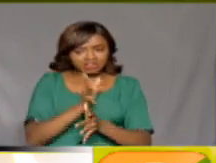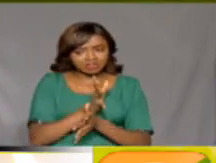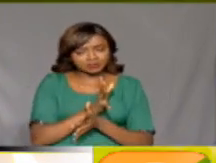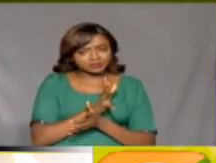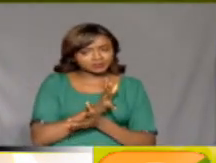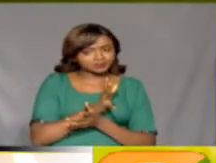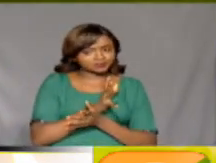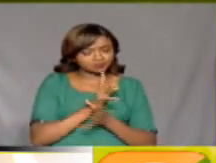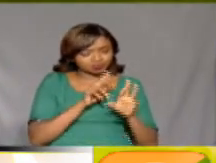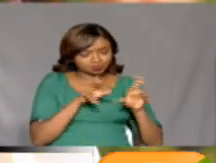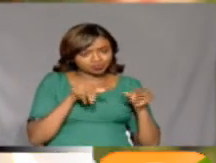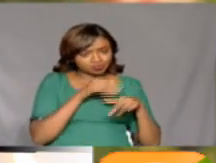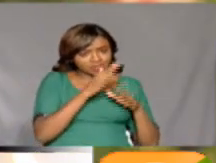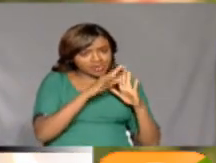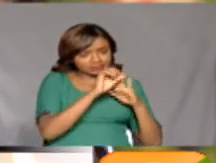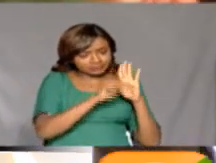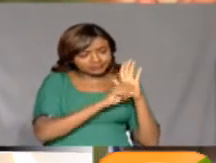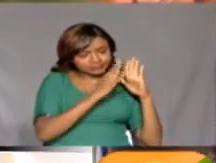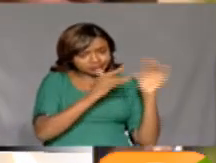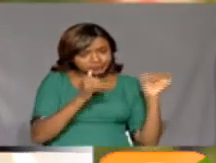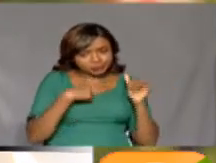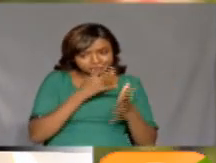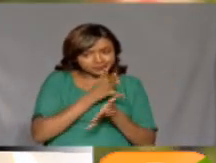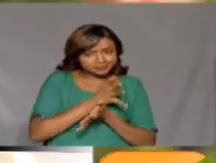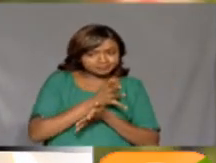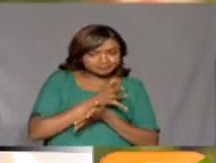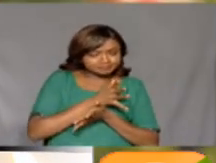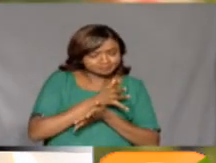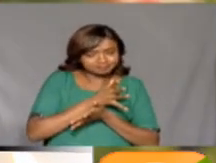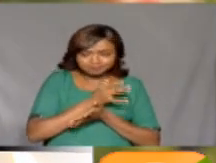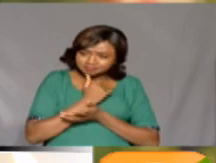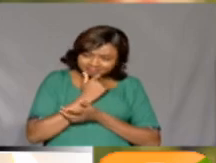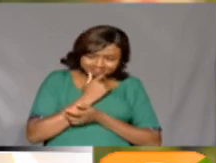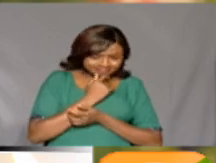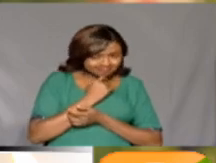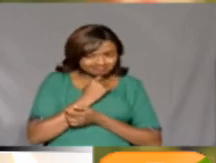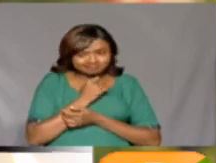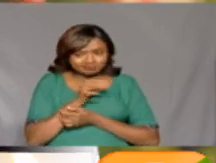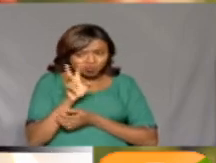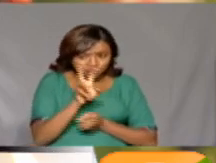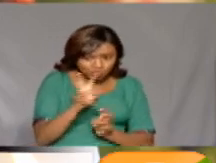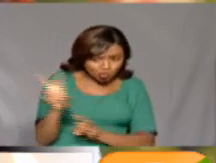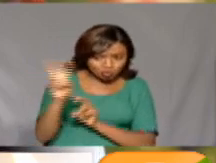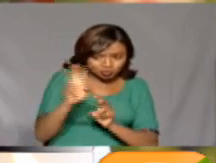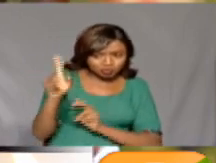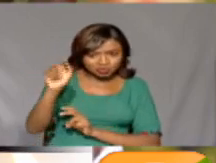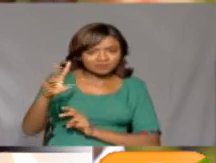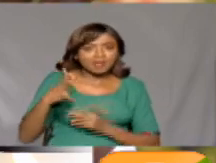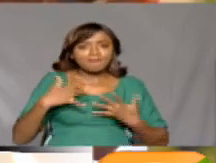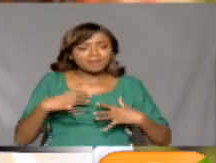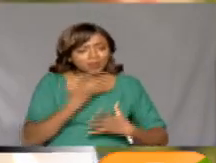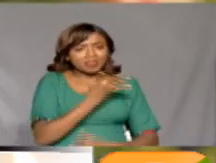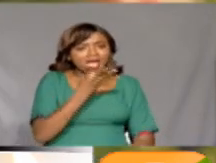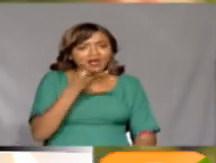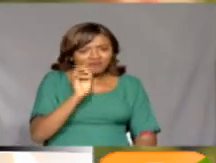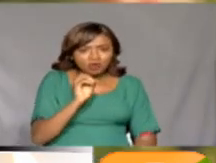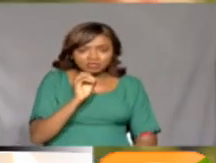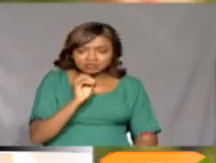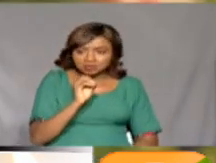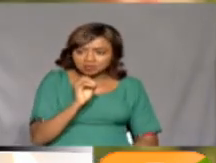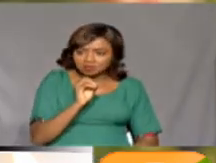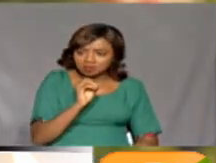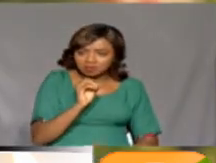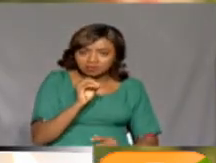in one of the rooms there, the big room in State House, there were so many chairs. And the 40 people started to become 30.